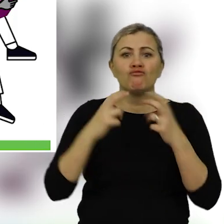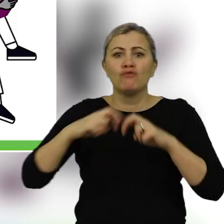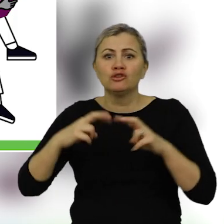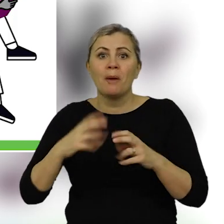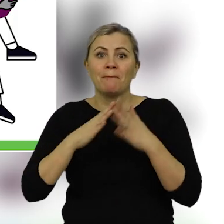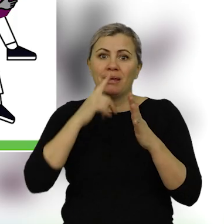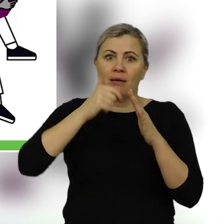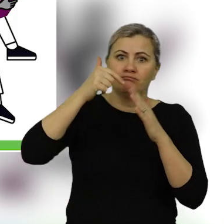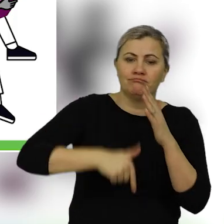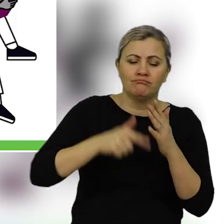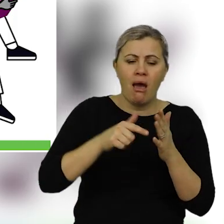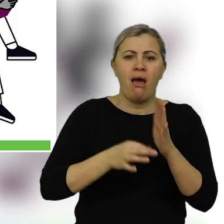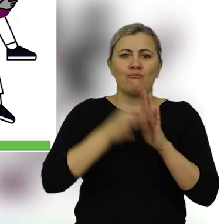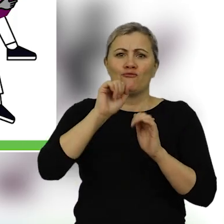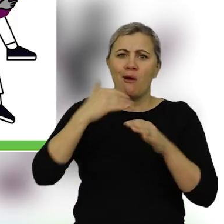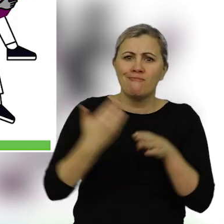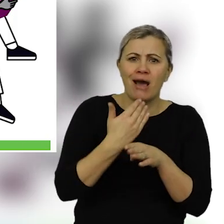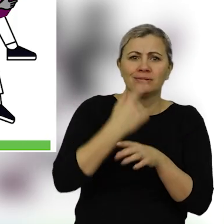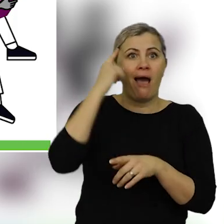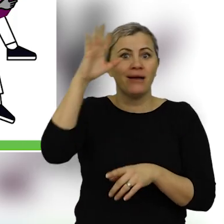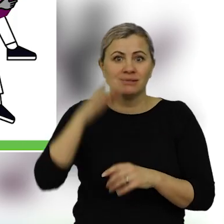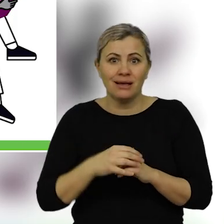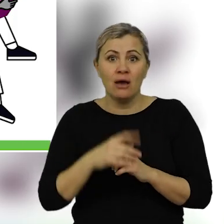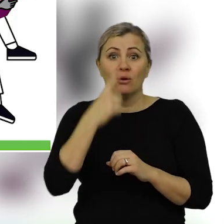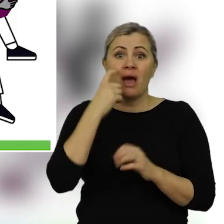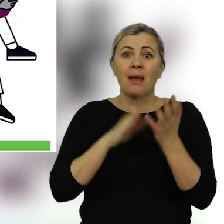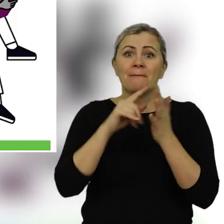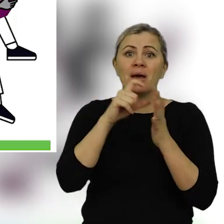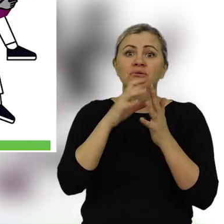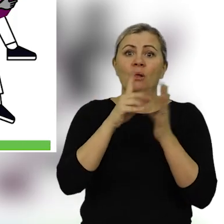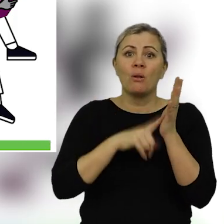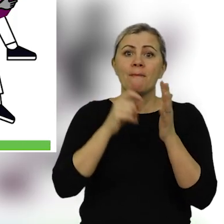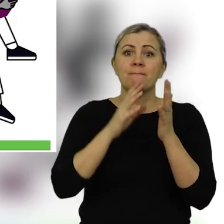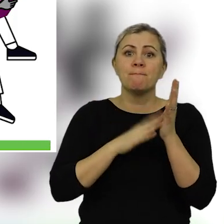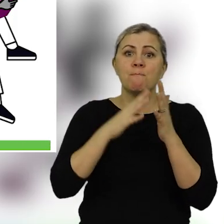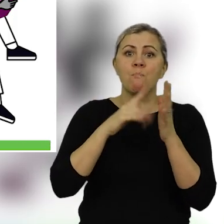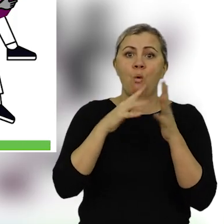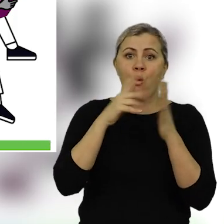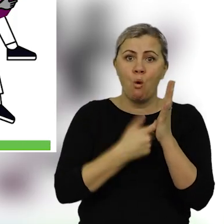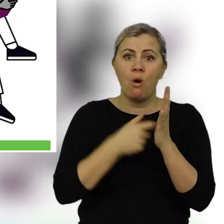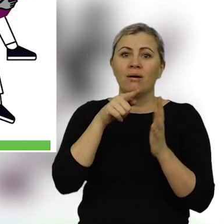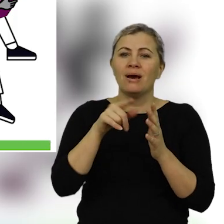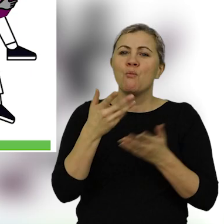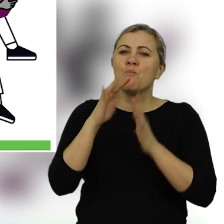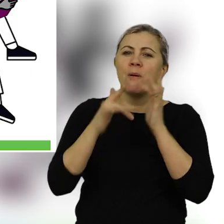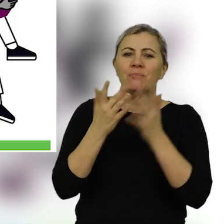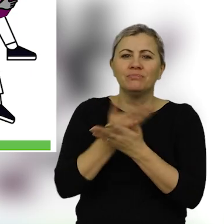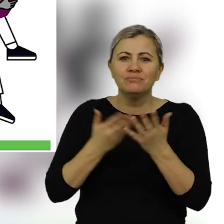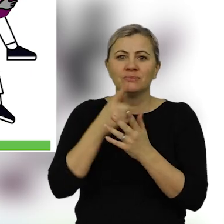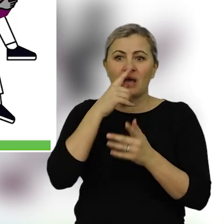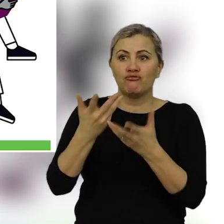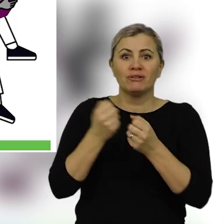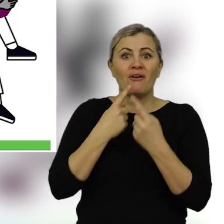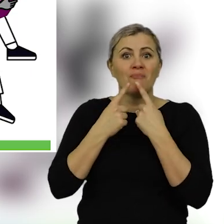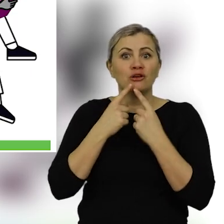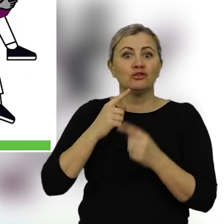your practice and ideas. You can sign up to Meddwl Now, that's our book and journal club on our website, to receive monthly